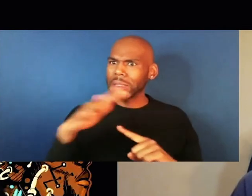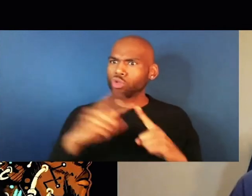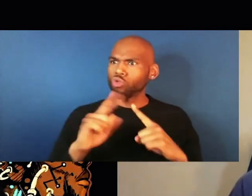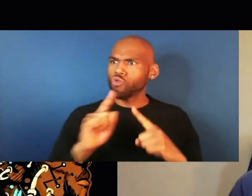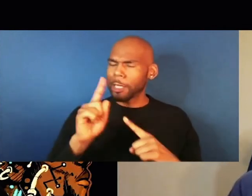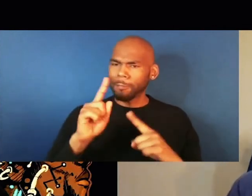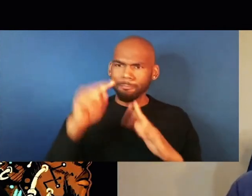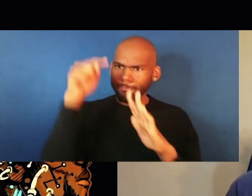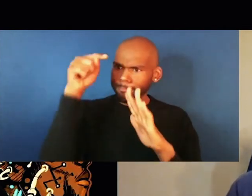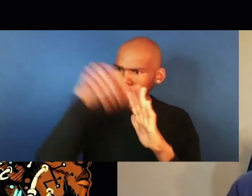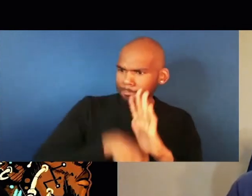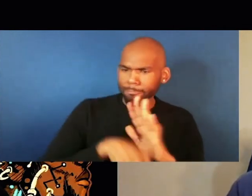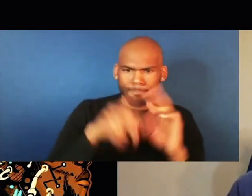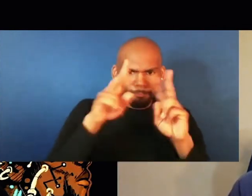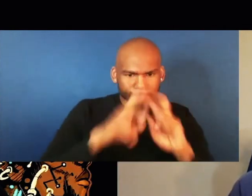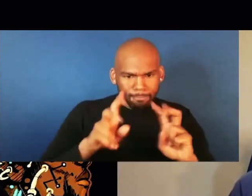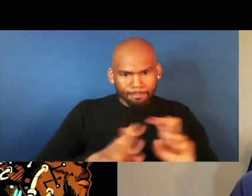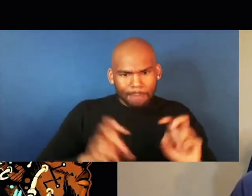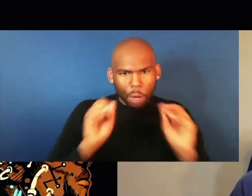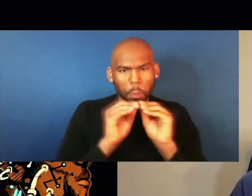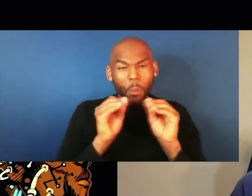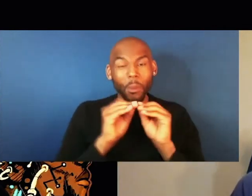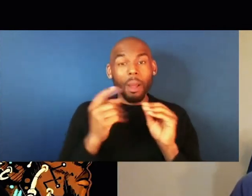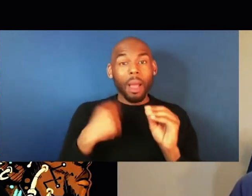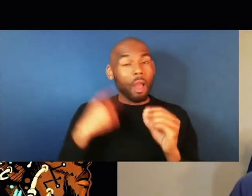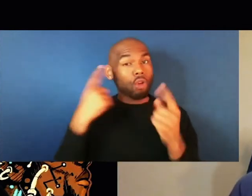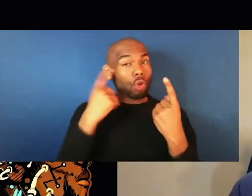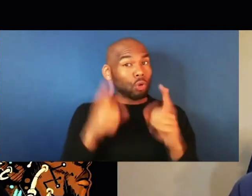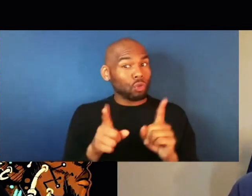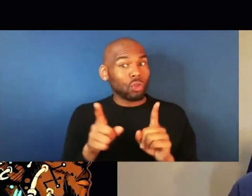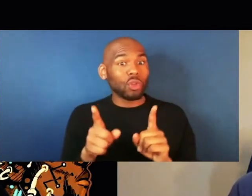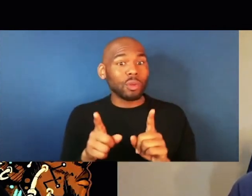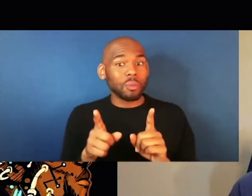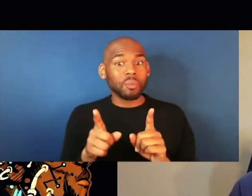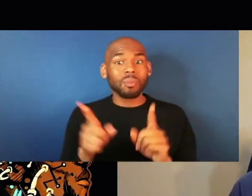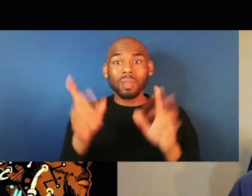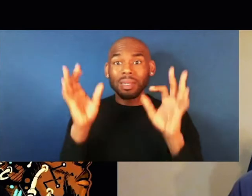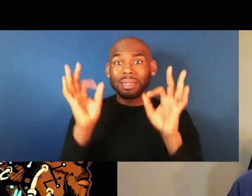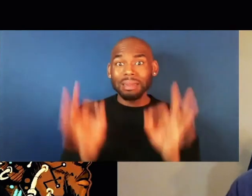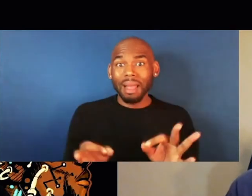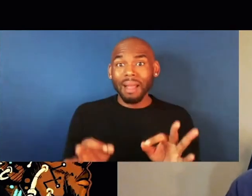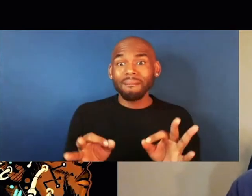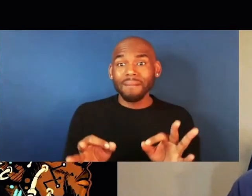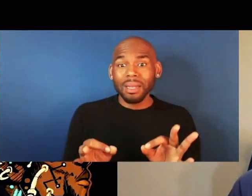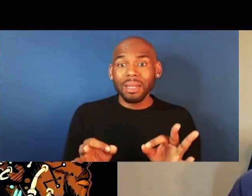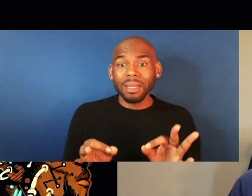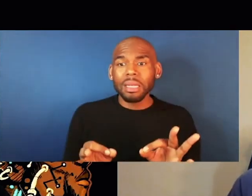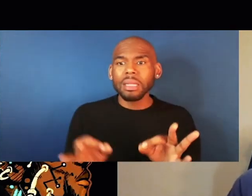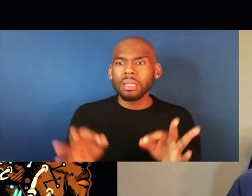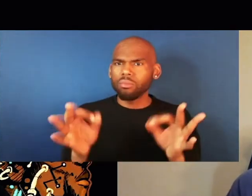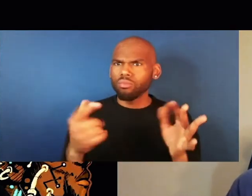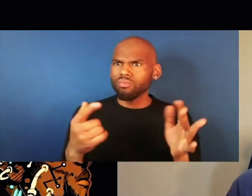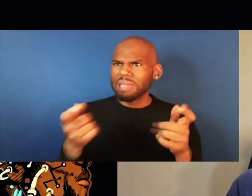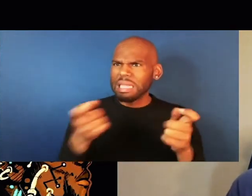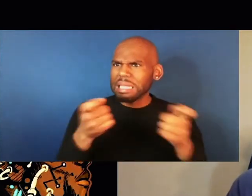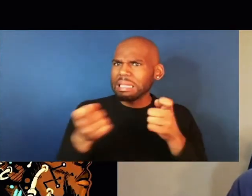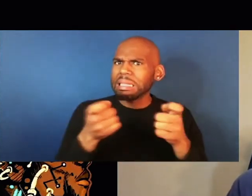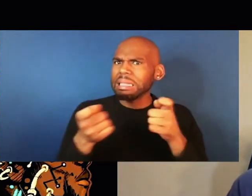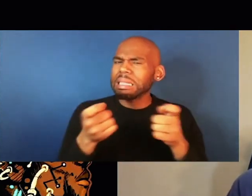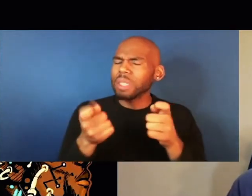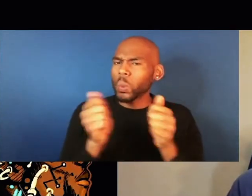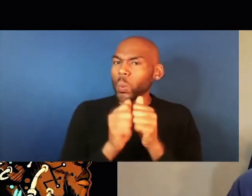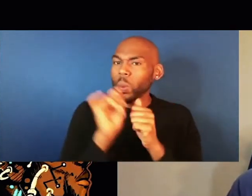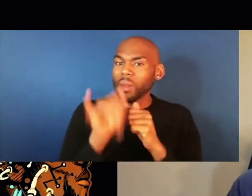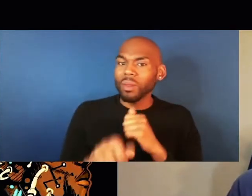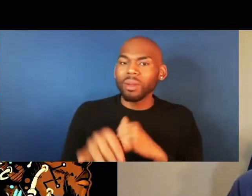to delve into, you know? And I think I agreed with her that they were definitely kind of dealing